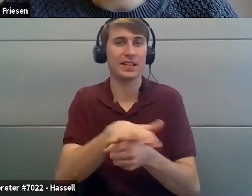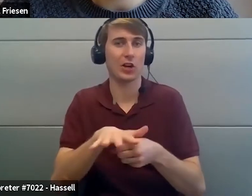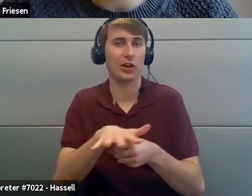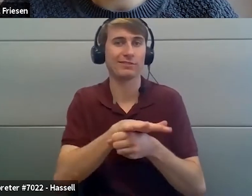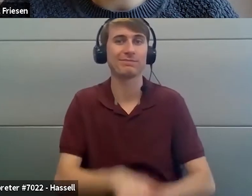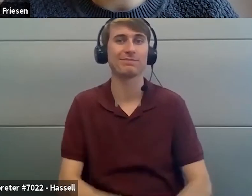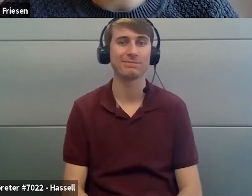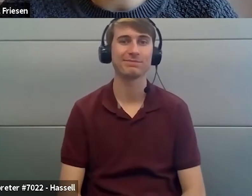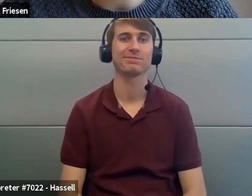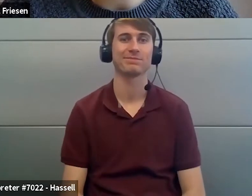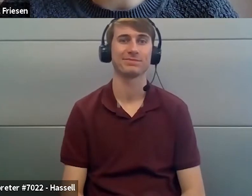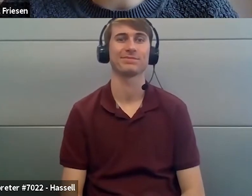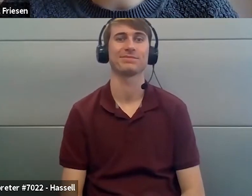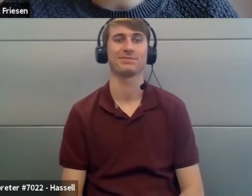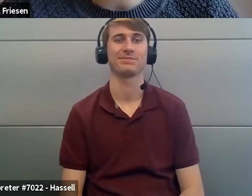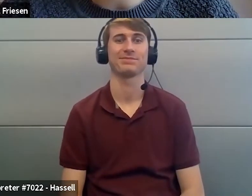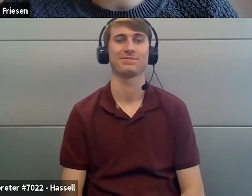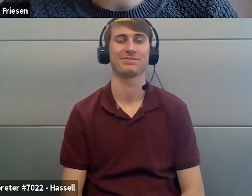So,